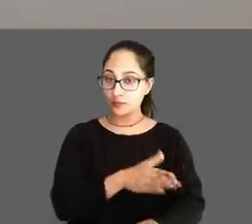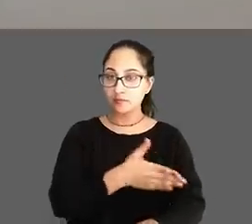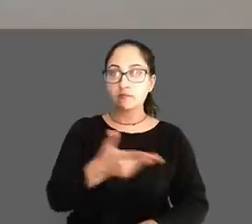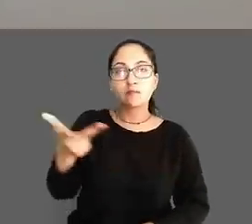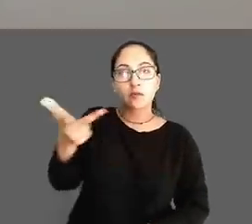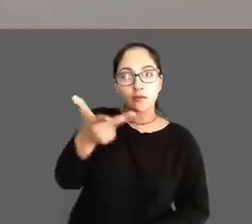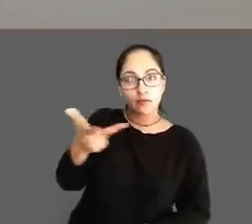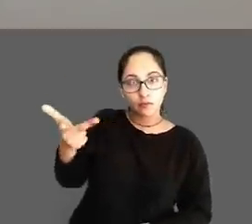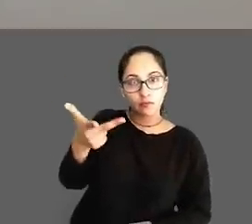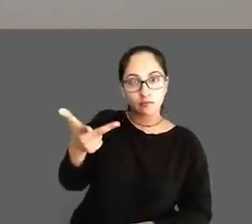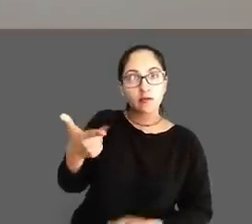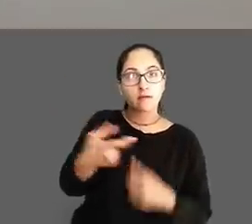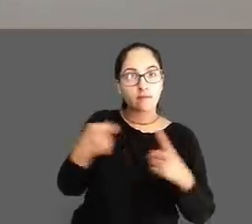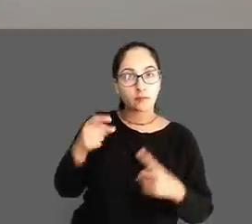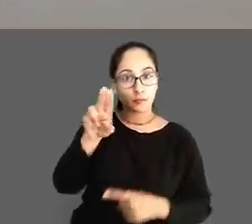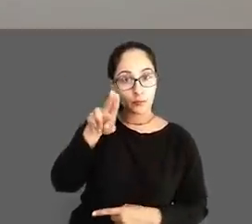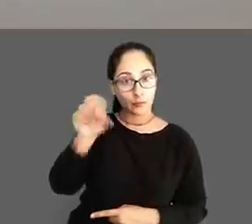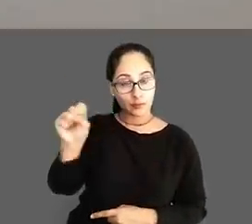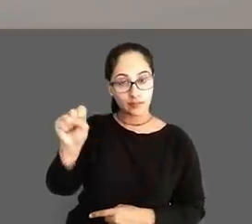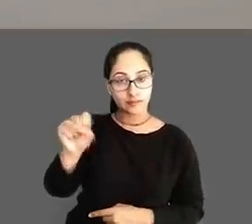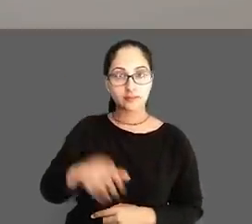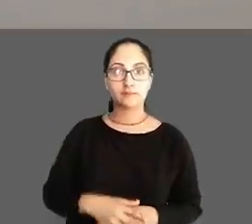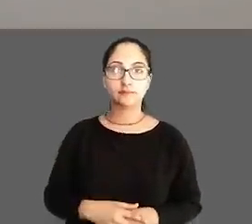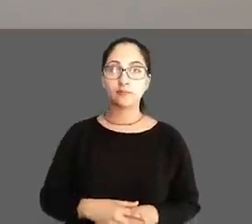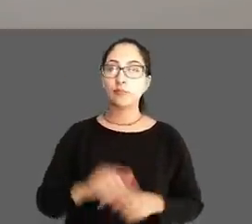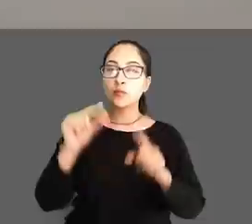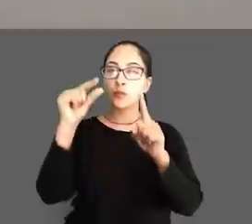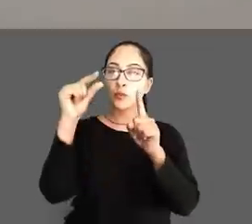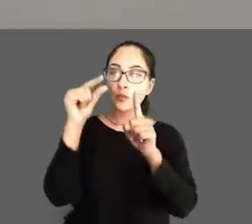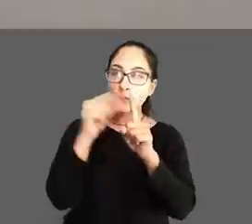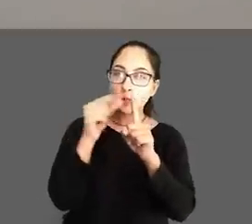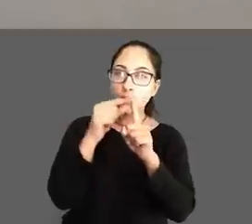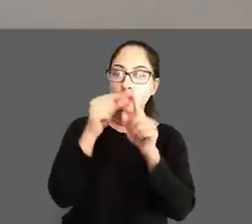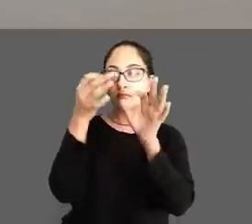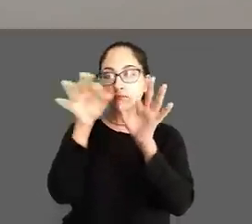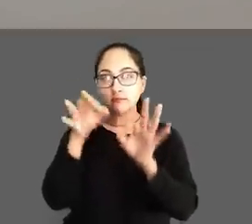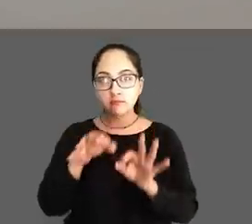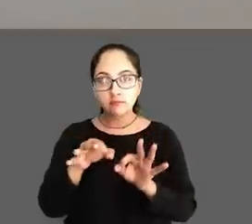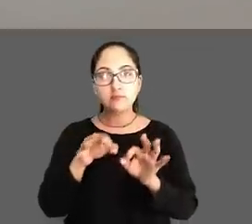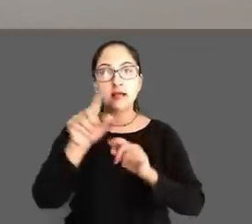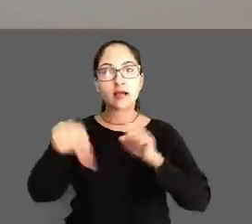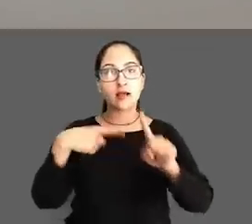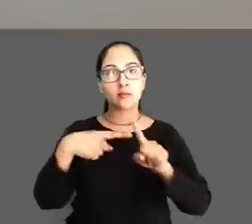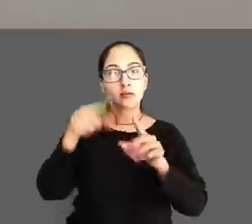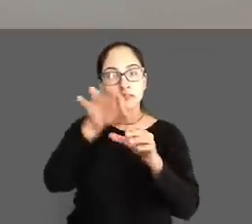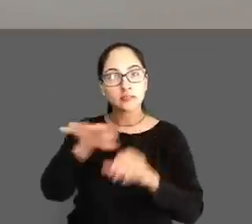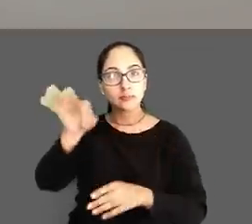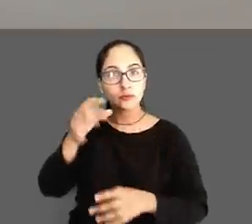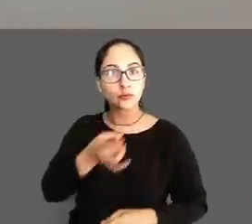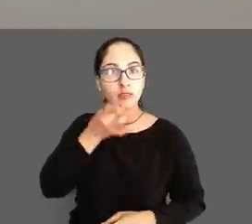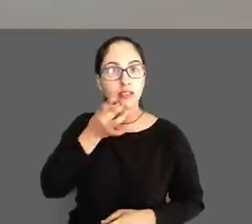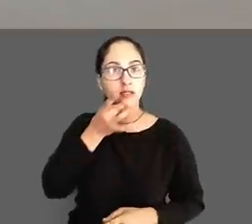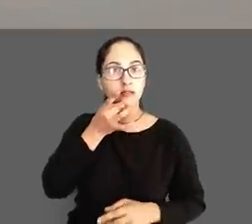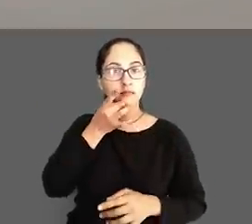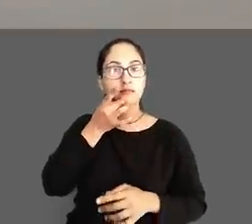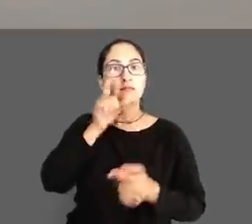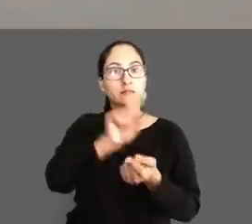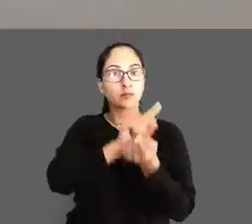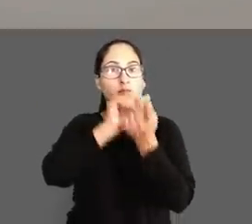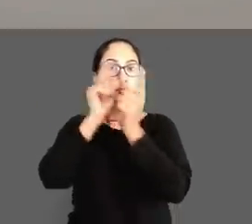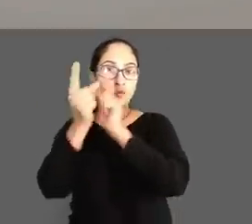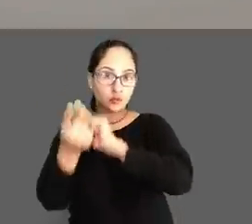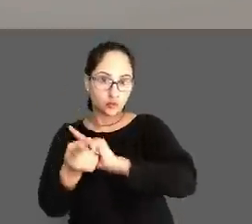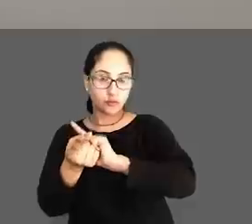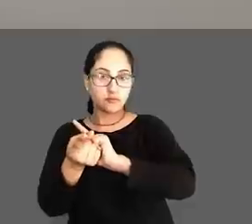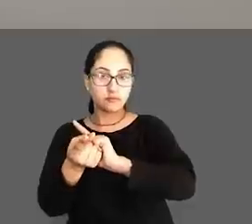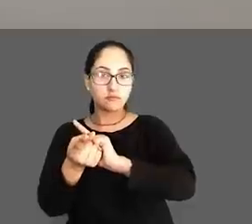original composition by a trio from the United States. The lyrics contain themes of divine light and the song features an English